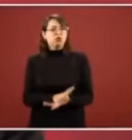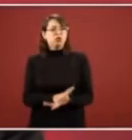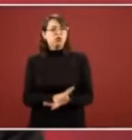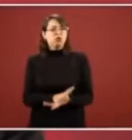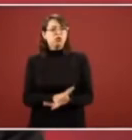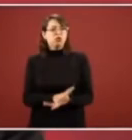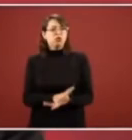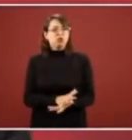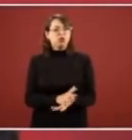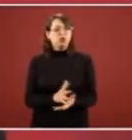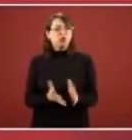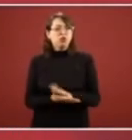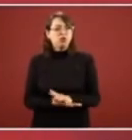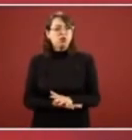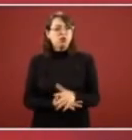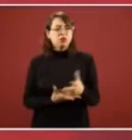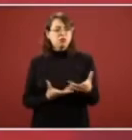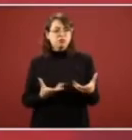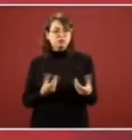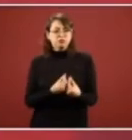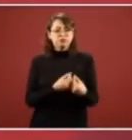with delinquents.